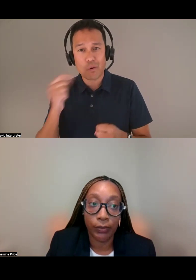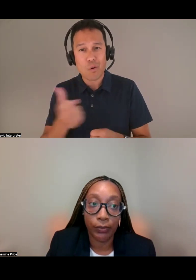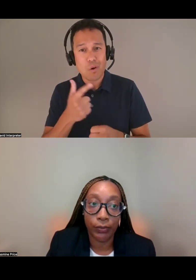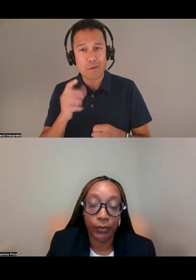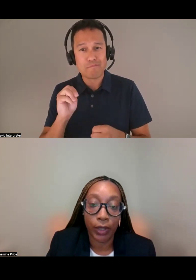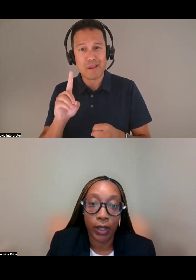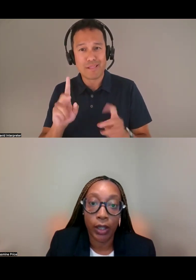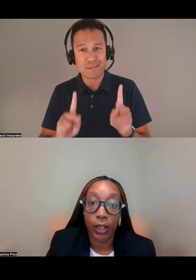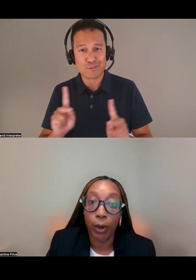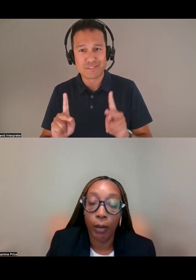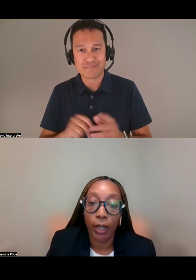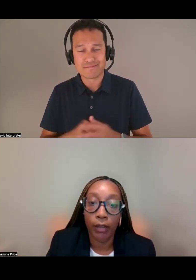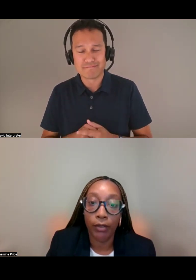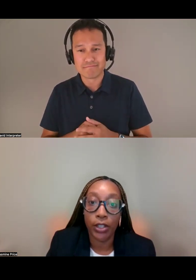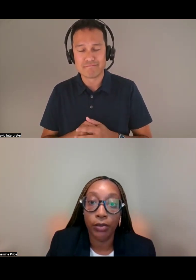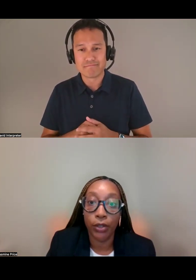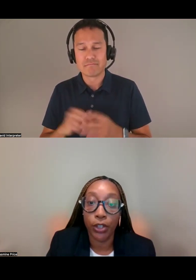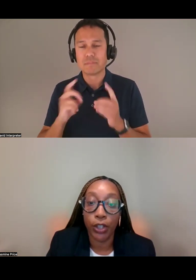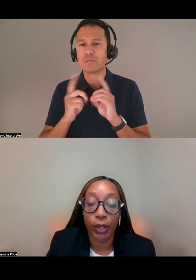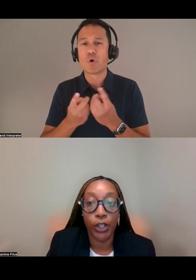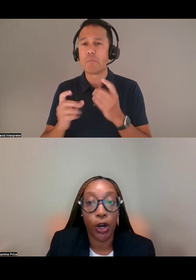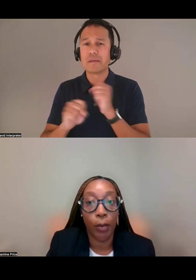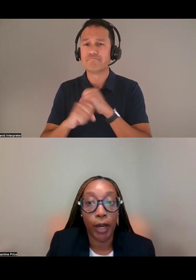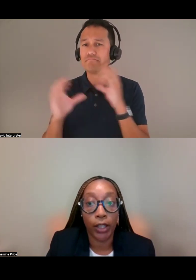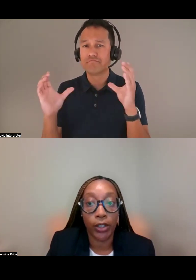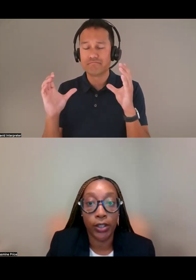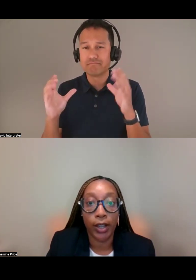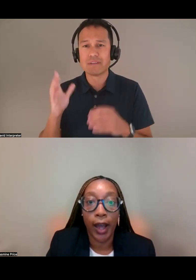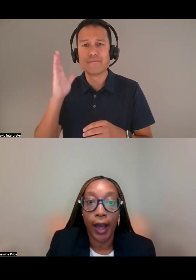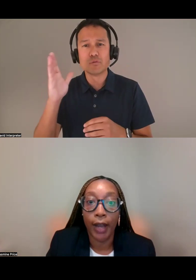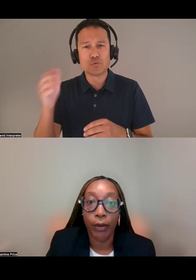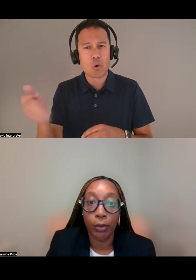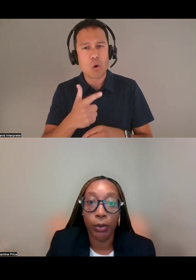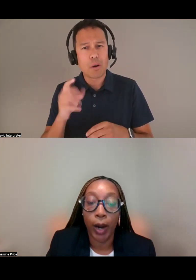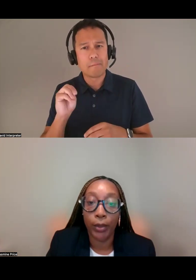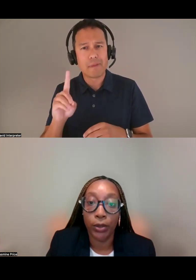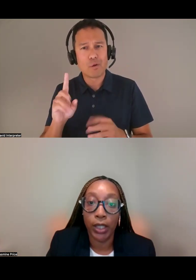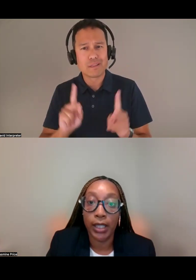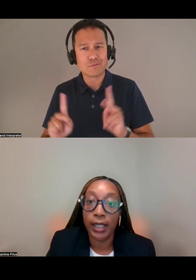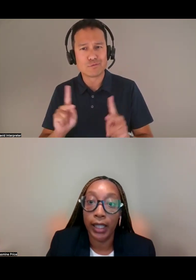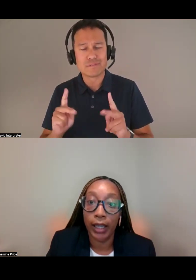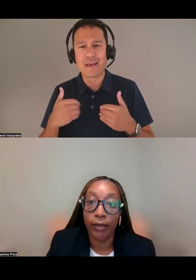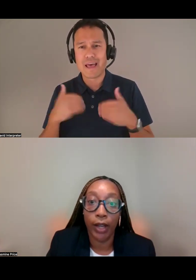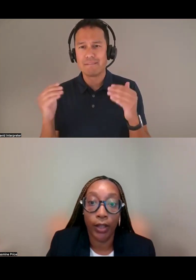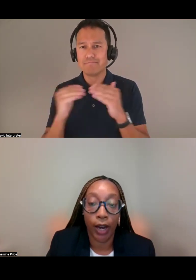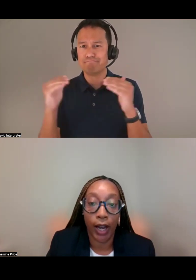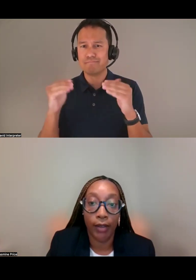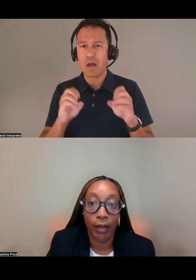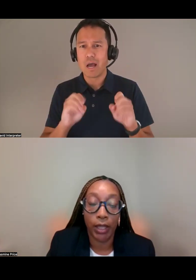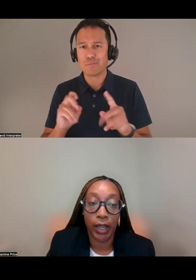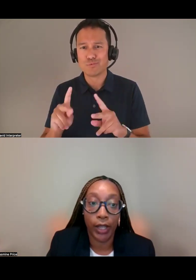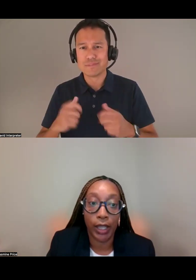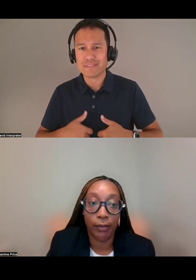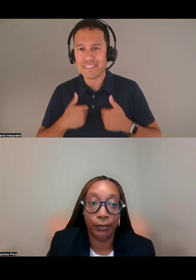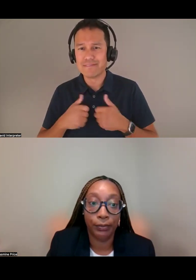Marylanders. The department envisions a future in which all Marylanders have equitable opportunities to live, thrive,